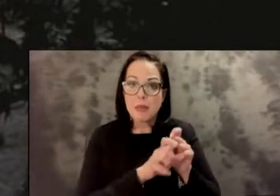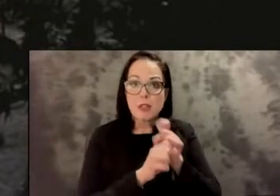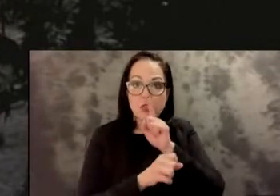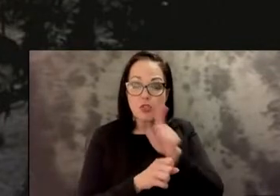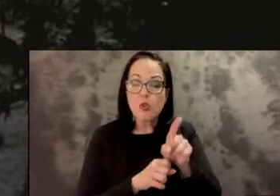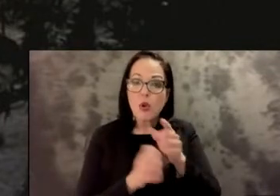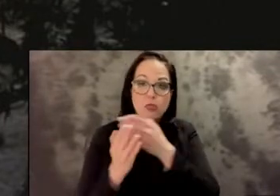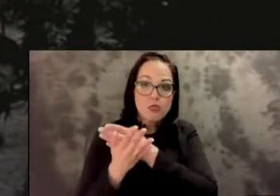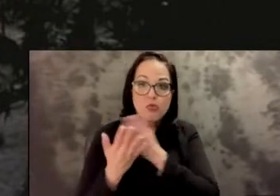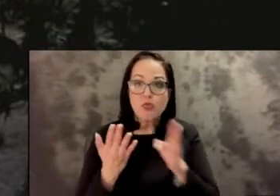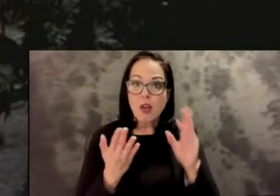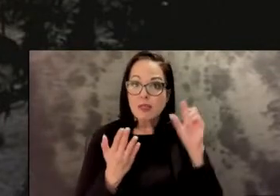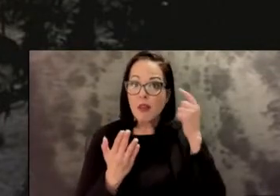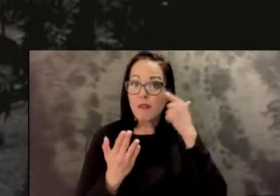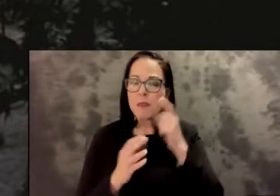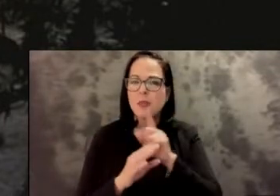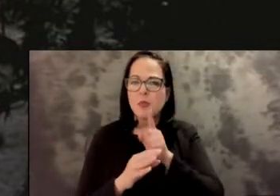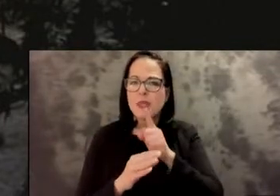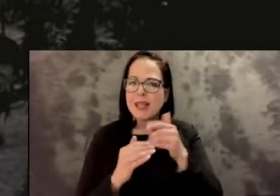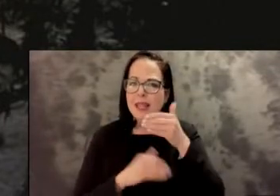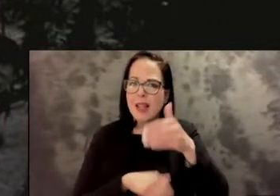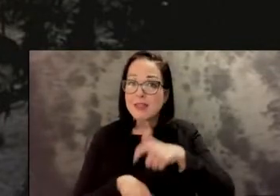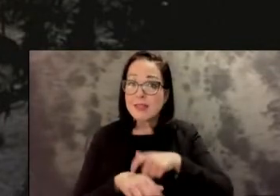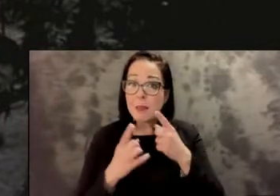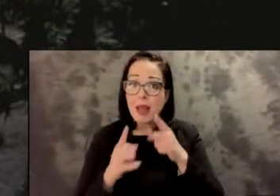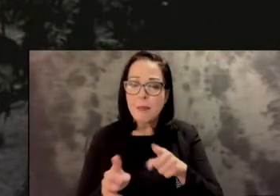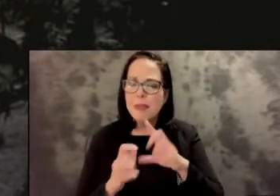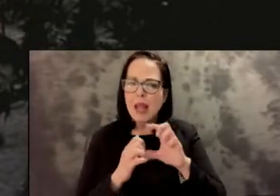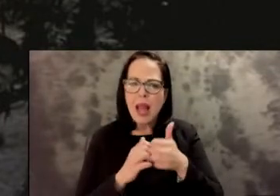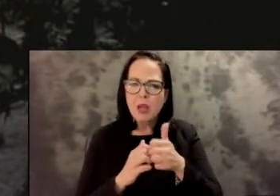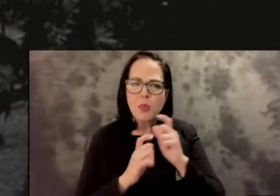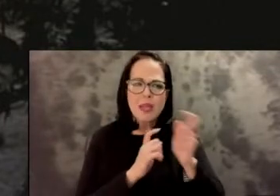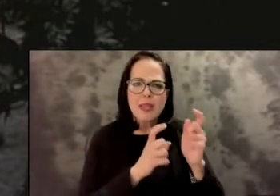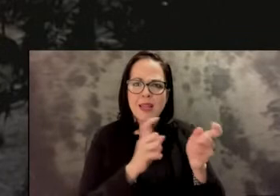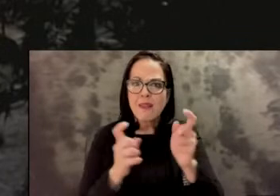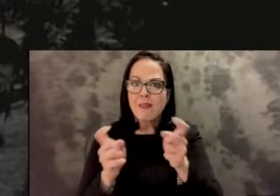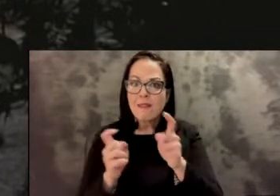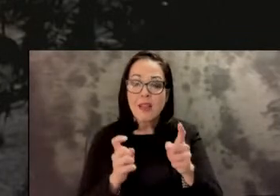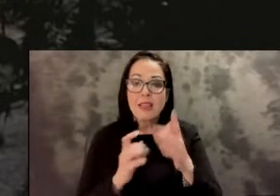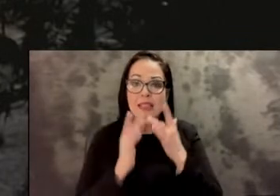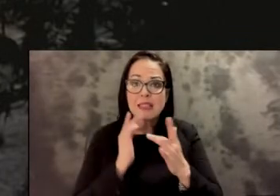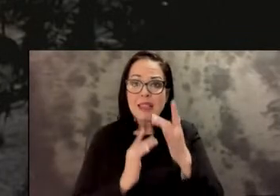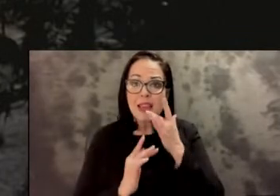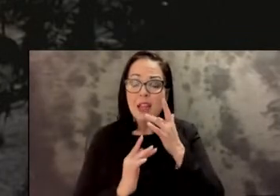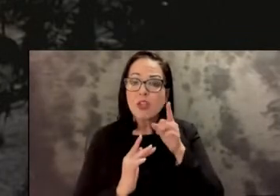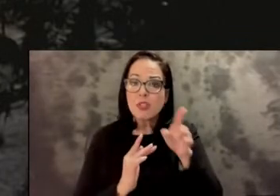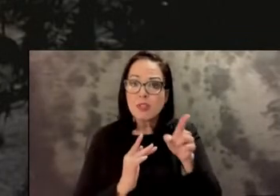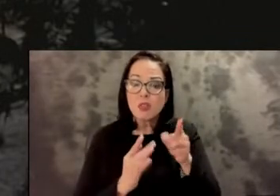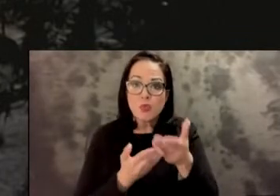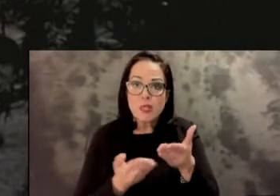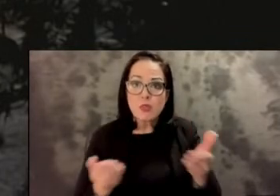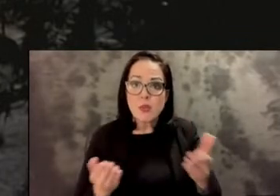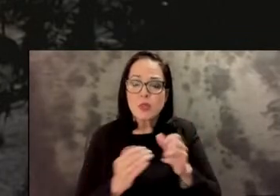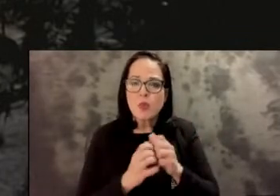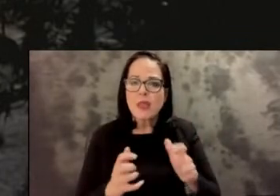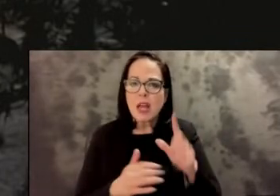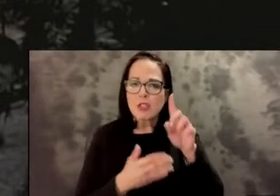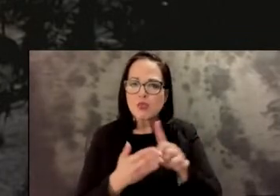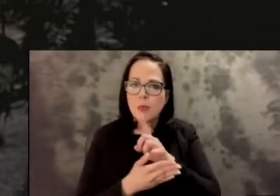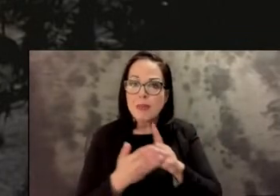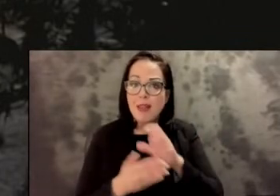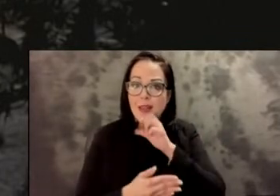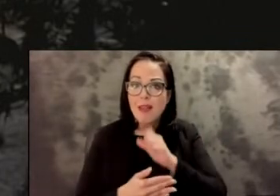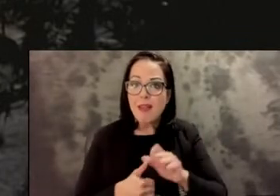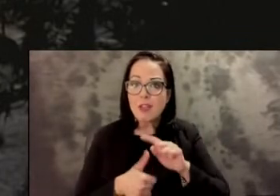to really think through how do we allocate scarce resources without discriminating on the basis of age, disability, or any